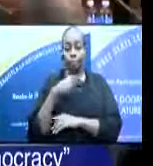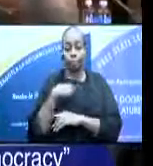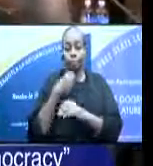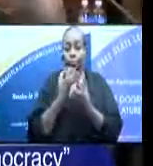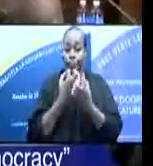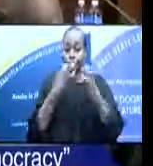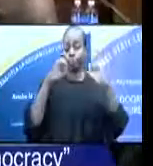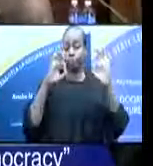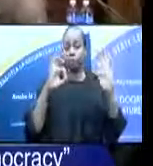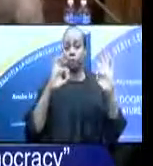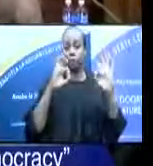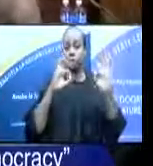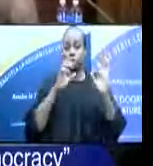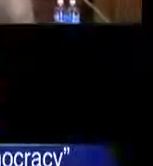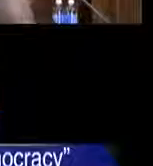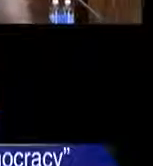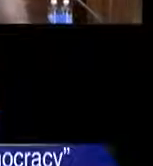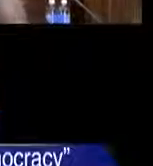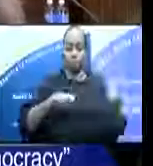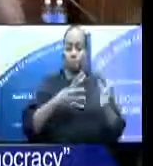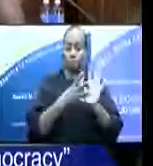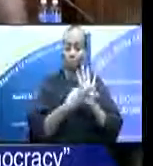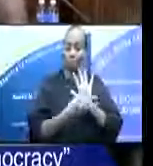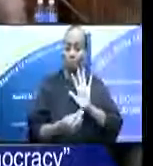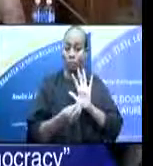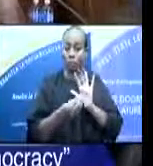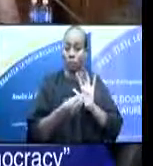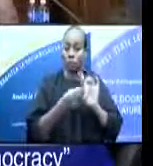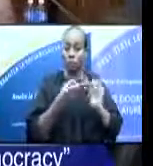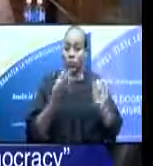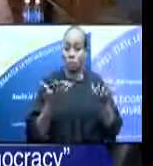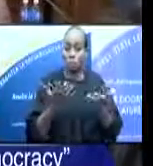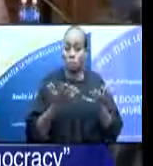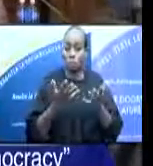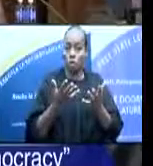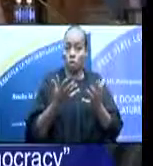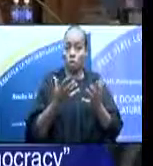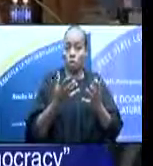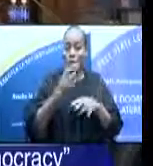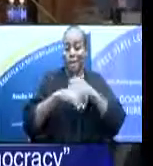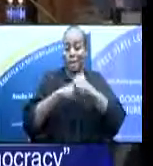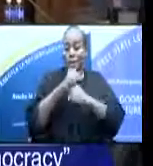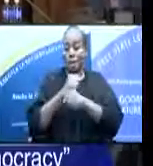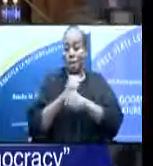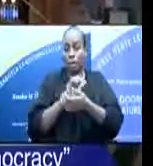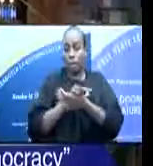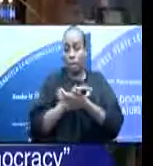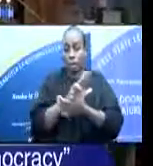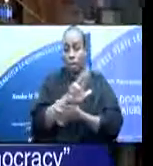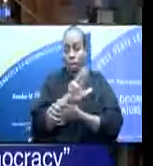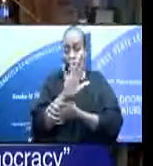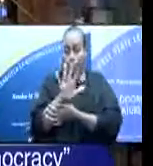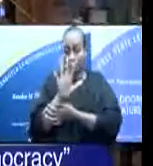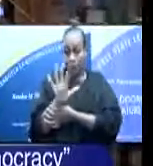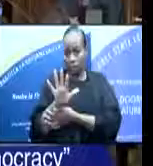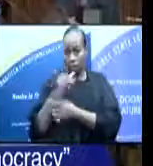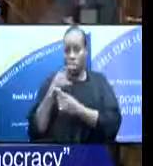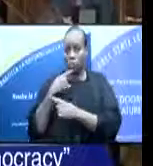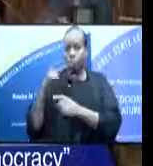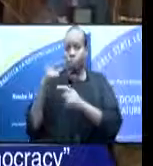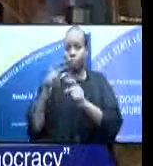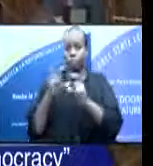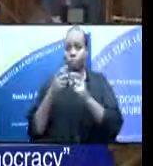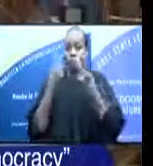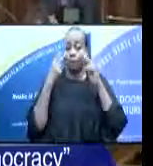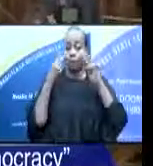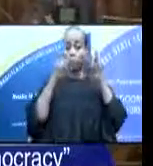as adopted by the Congress of the People in Cape Town in 1955 set out the